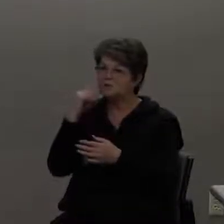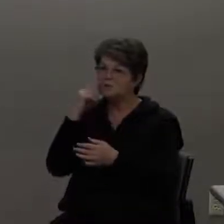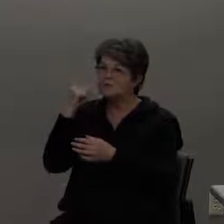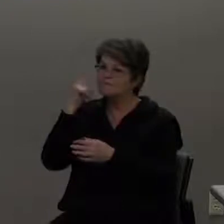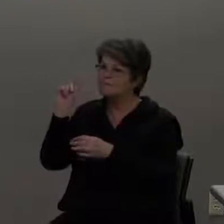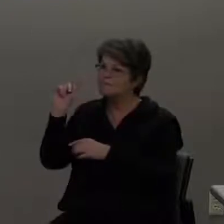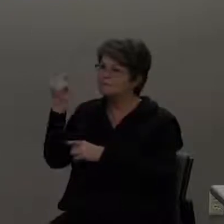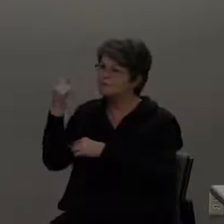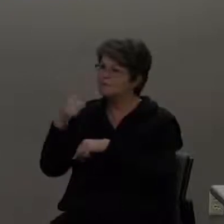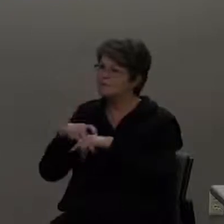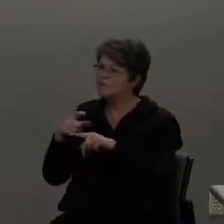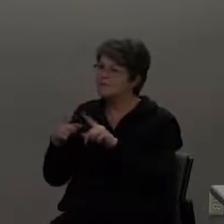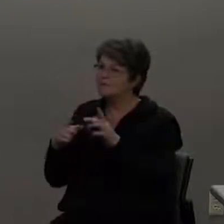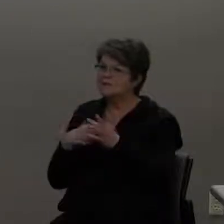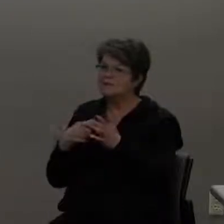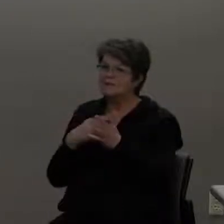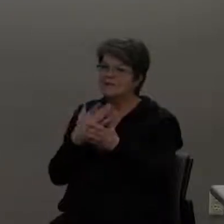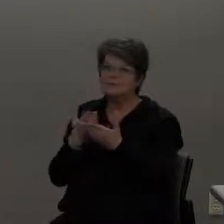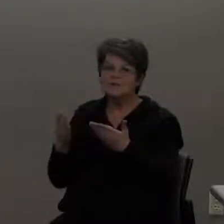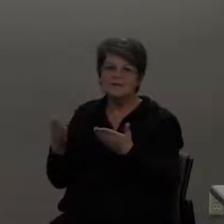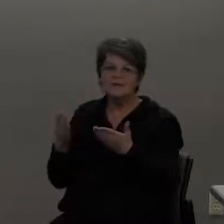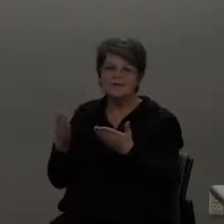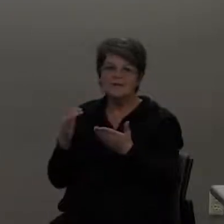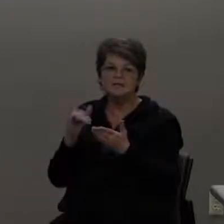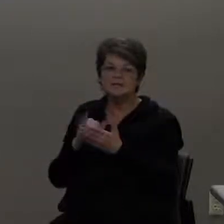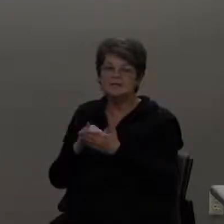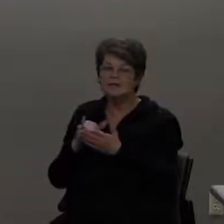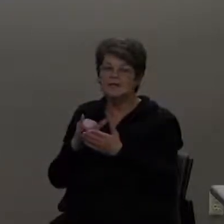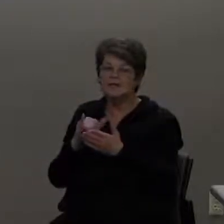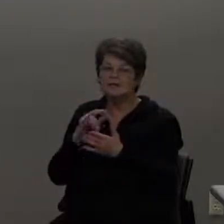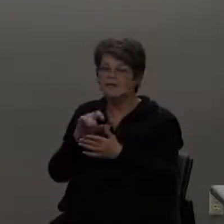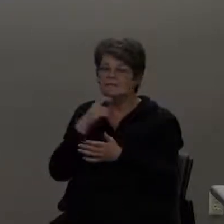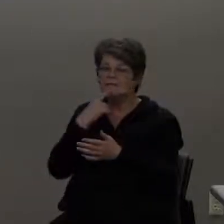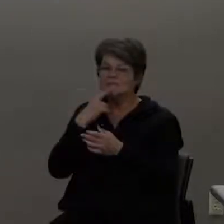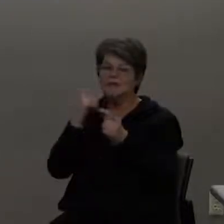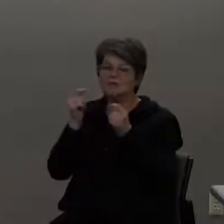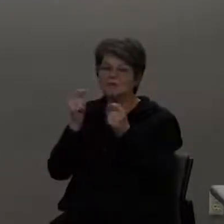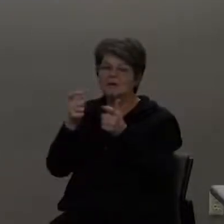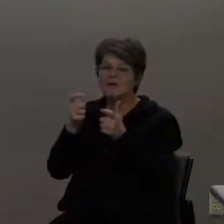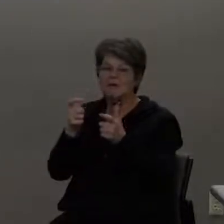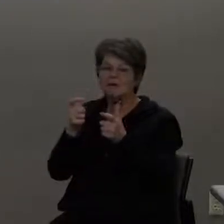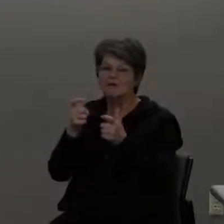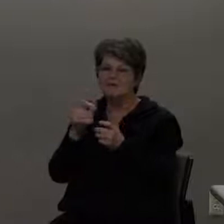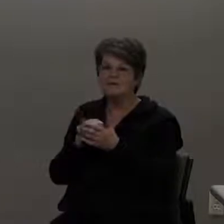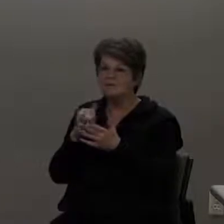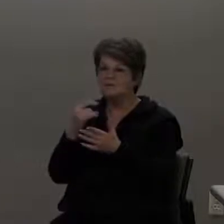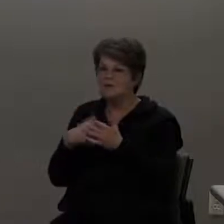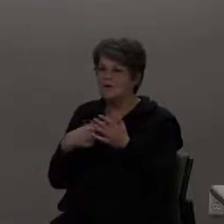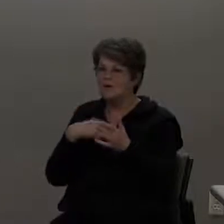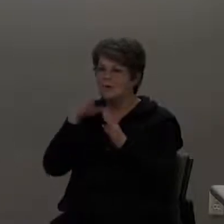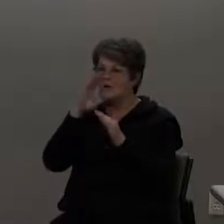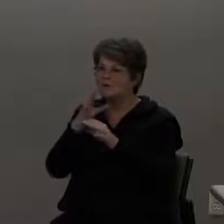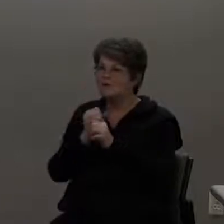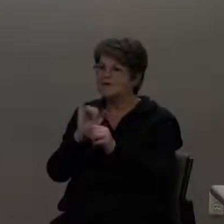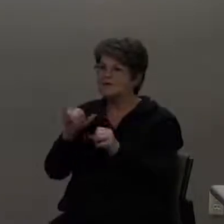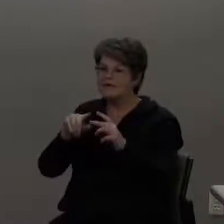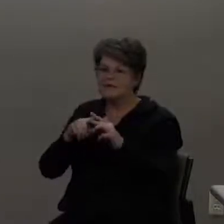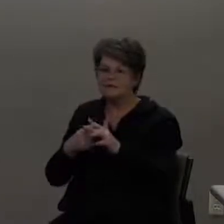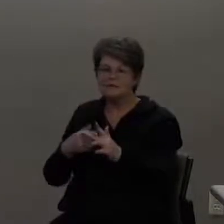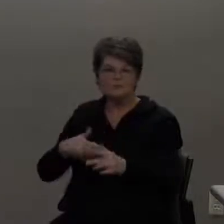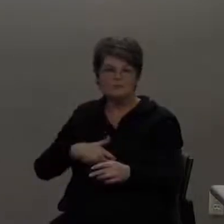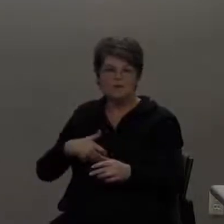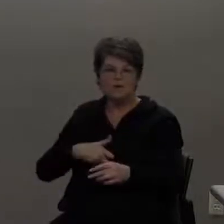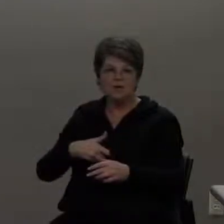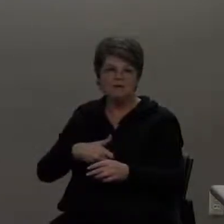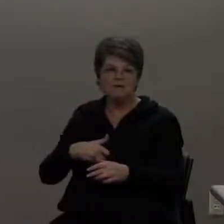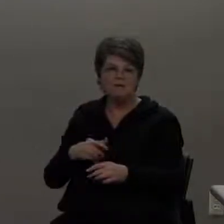first time, but sometimes there are things that just jump out at you that you actually have to say right away, and that's what I'm hoping to get that initial gut reaction out of. I just